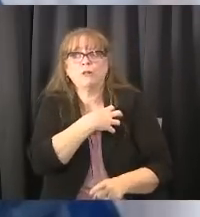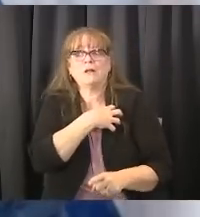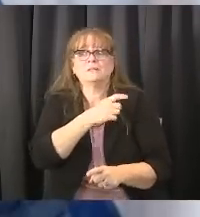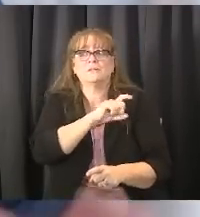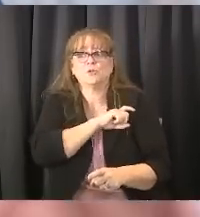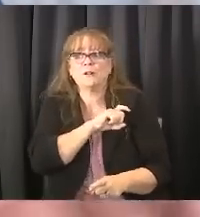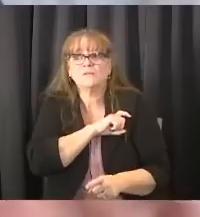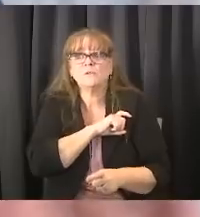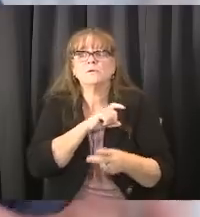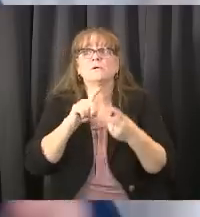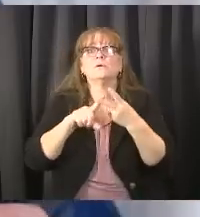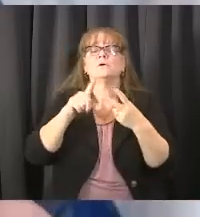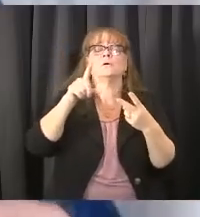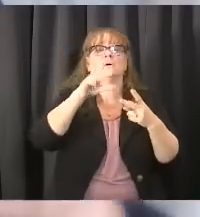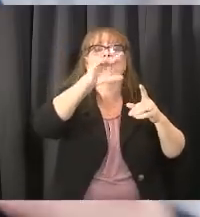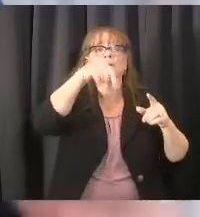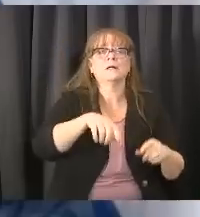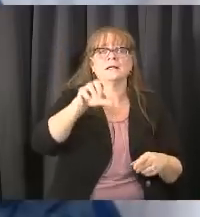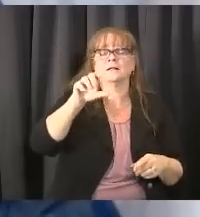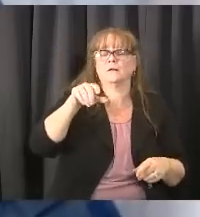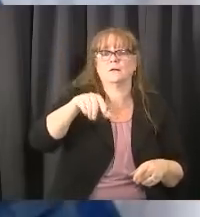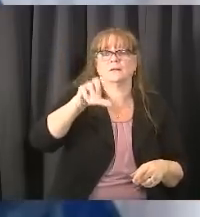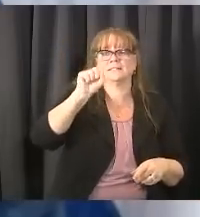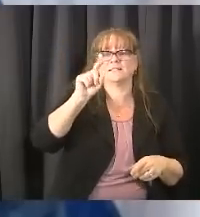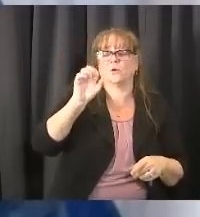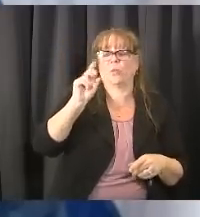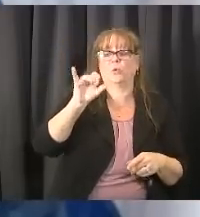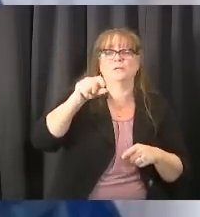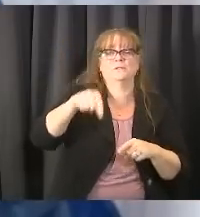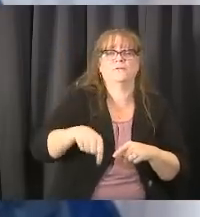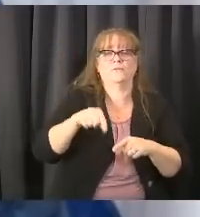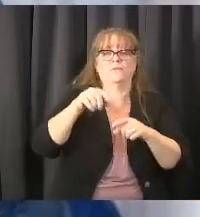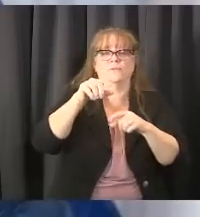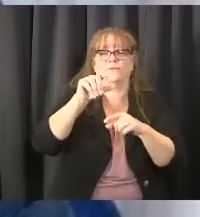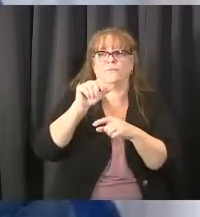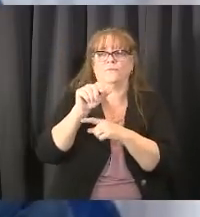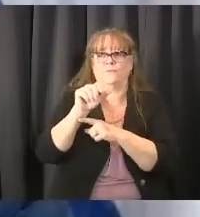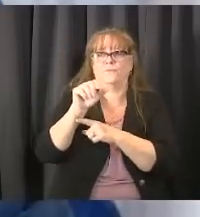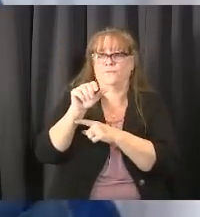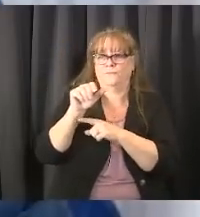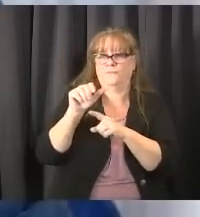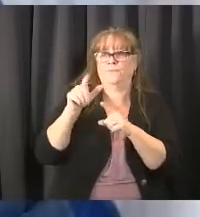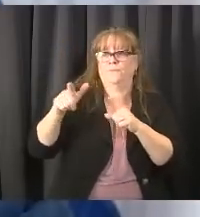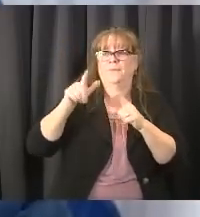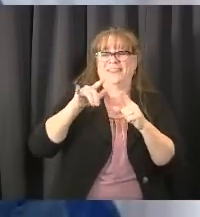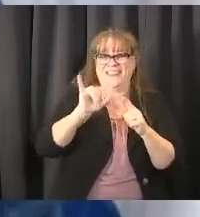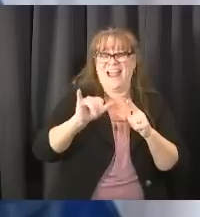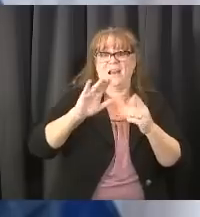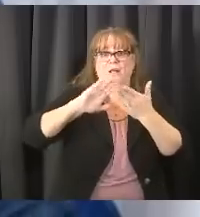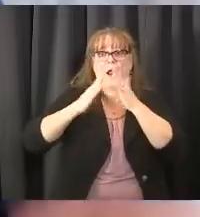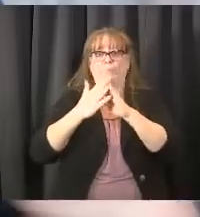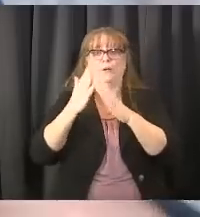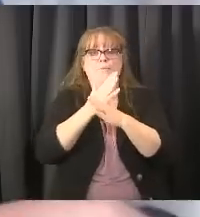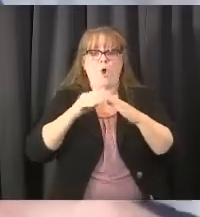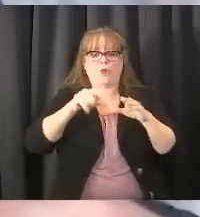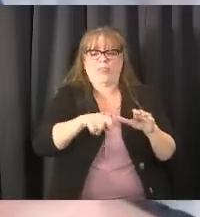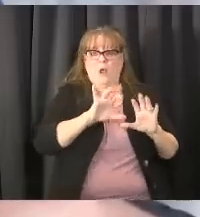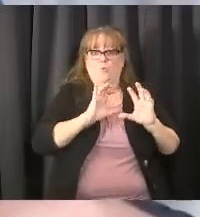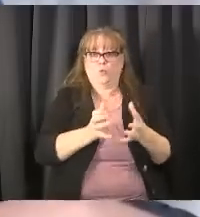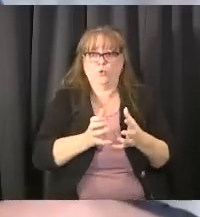fighters there. So 20% community partners, usually through local health departments, and then 10% retail pharmacies. That